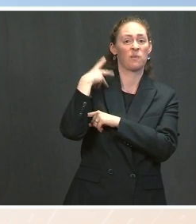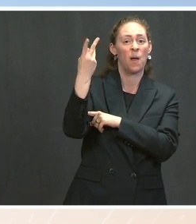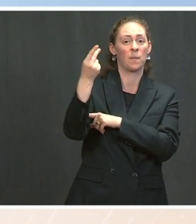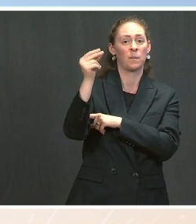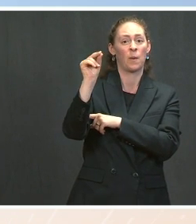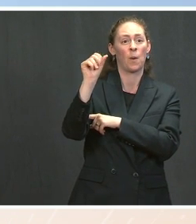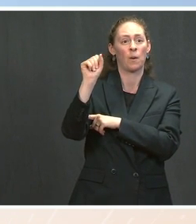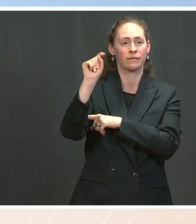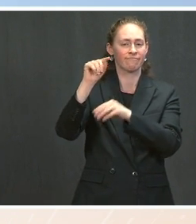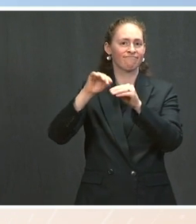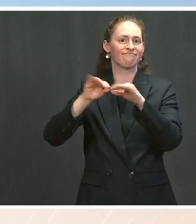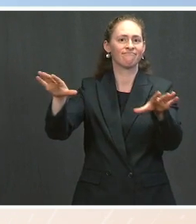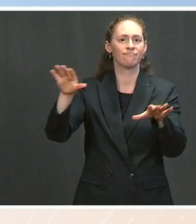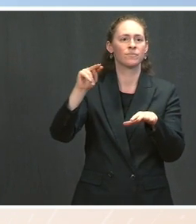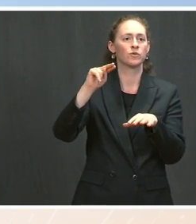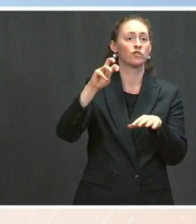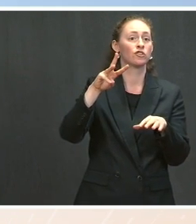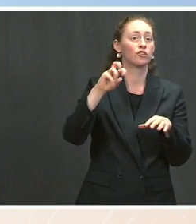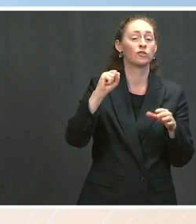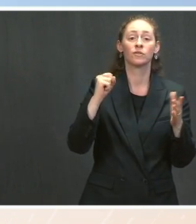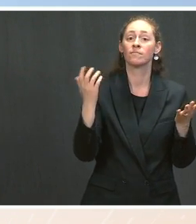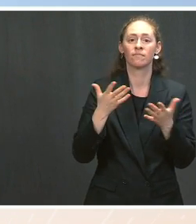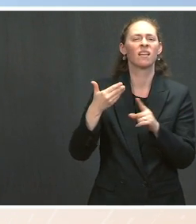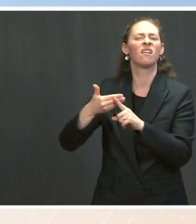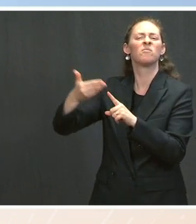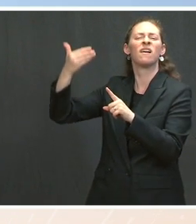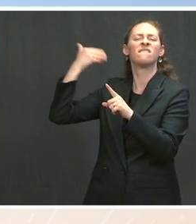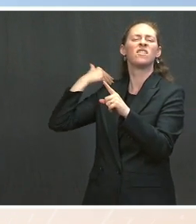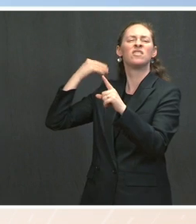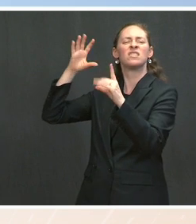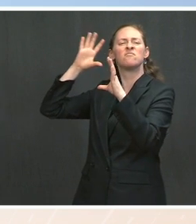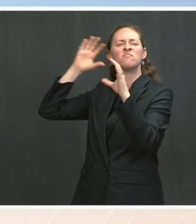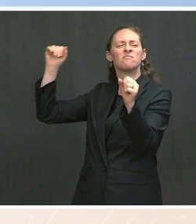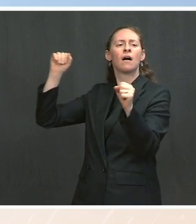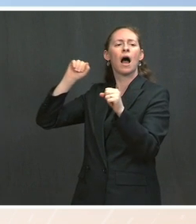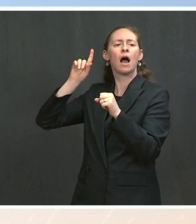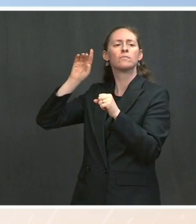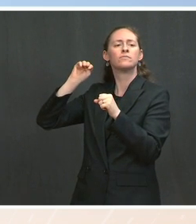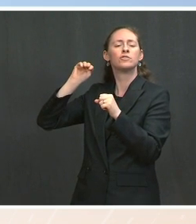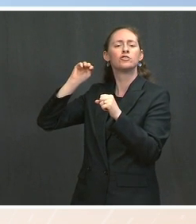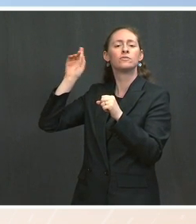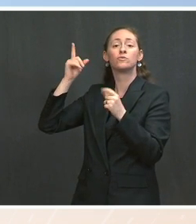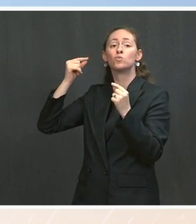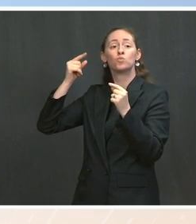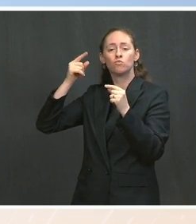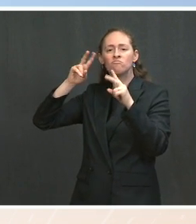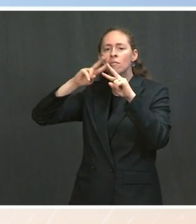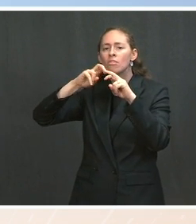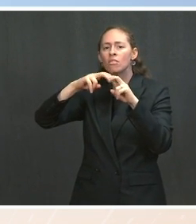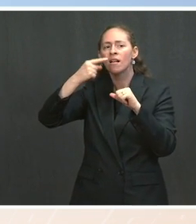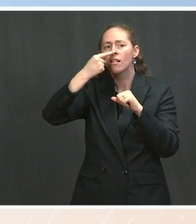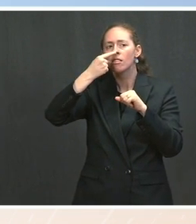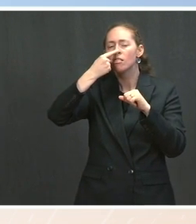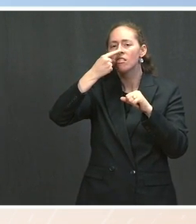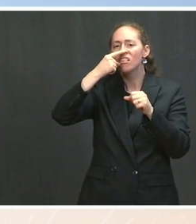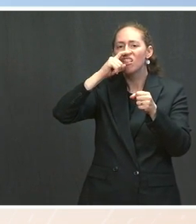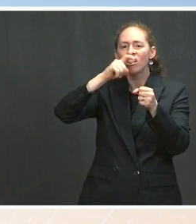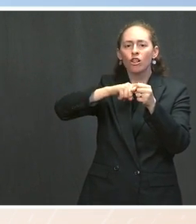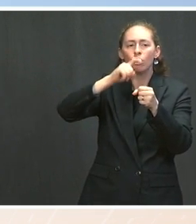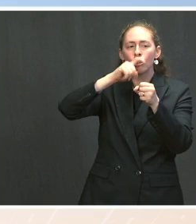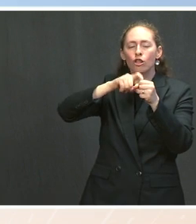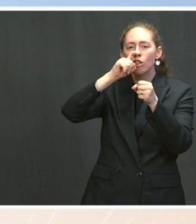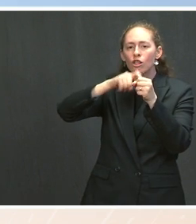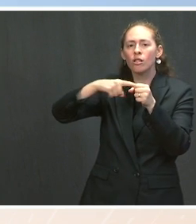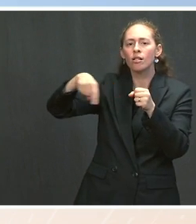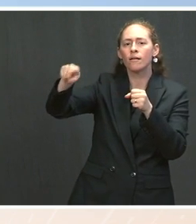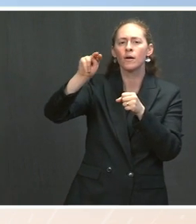previous administration had obtained their phone records as part of investigations into presumed leaks that